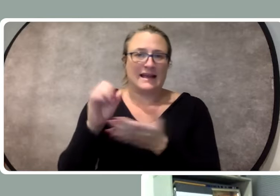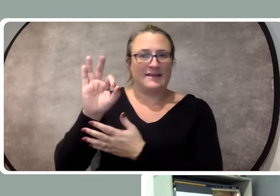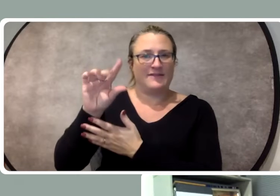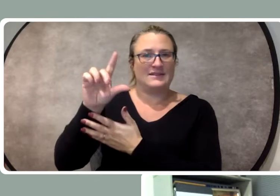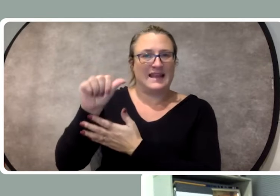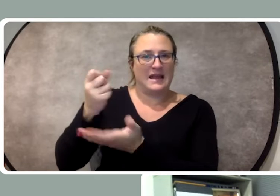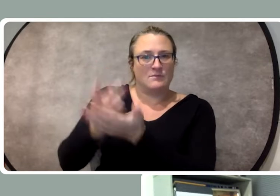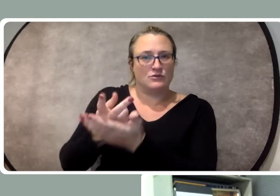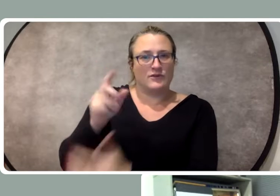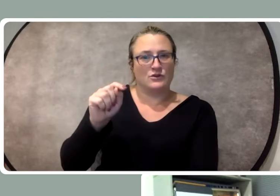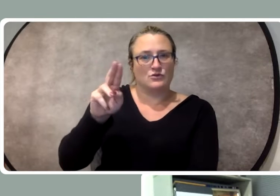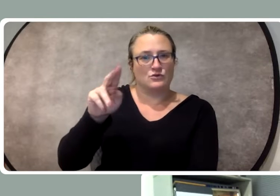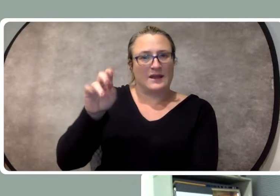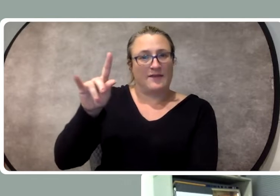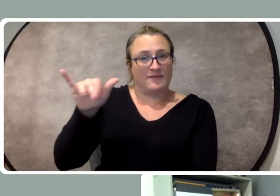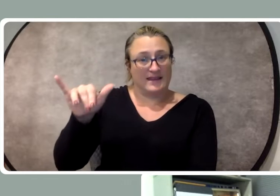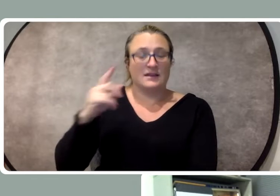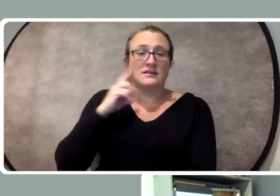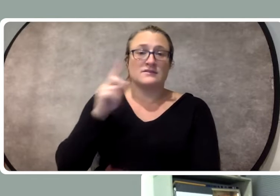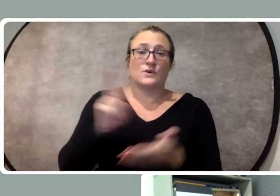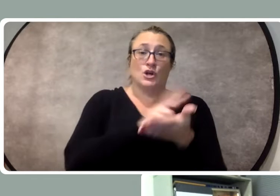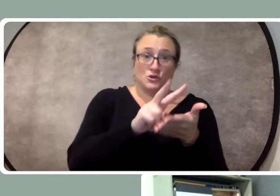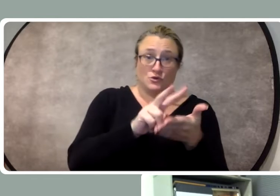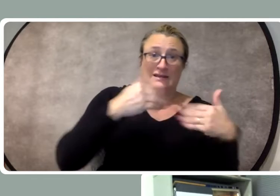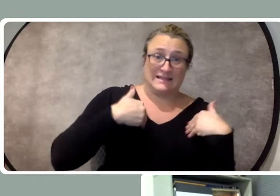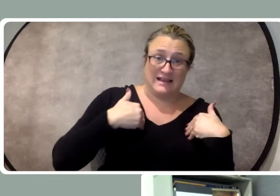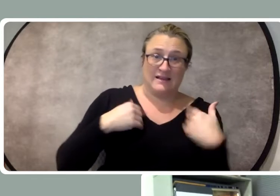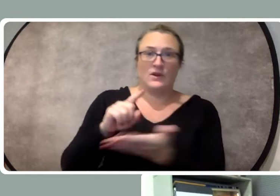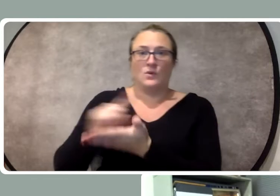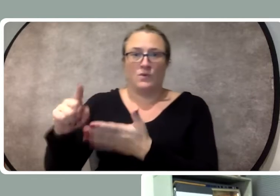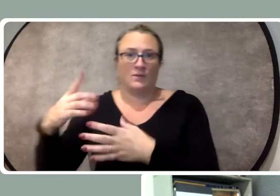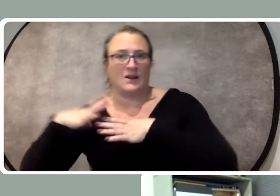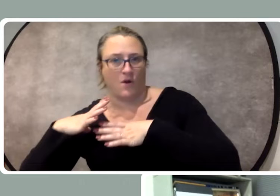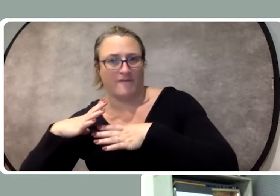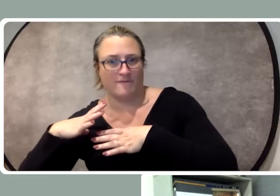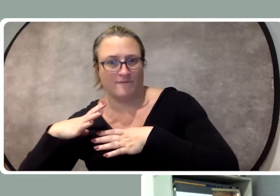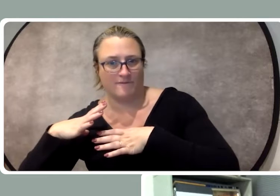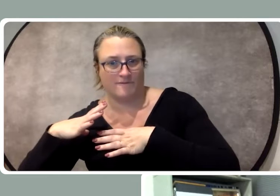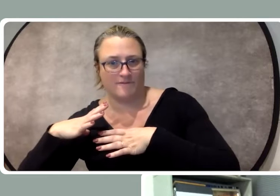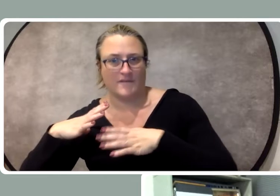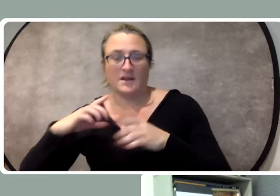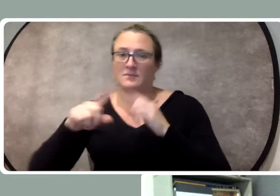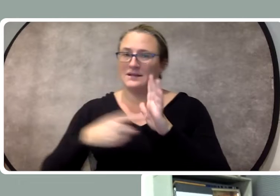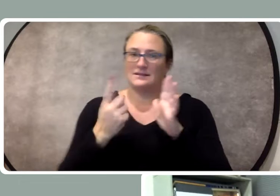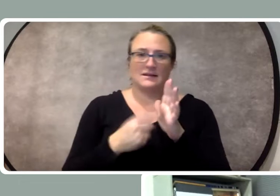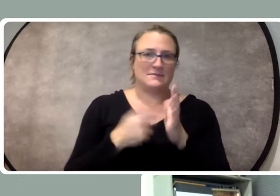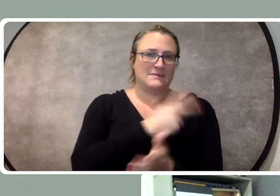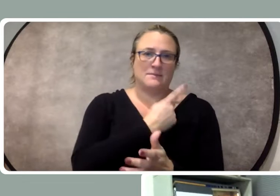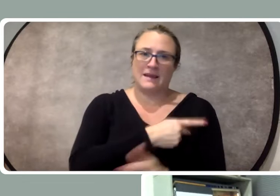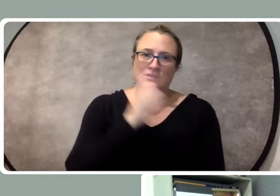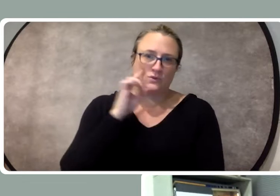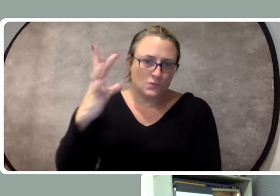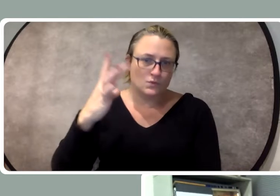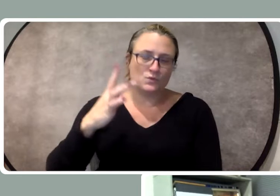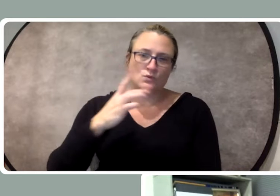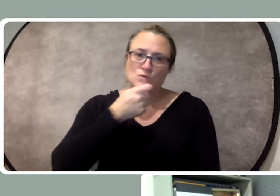is to get it 2 weeks on, 1 week off. But sometimes you find that could be hard on patients. Again, not all